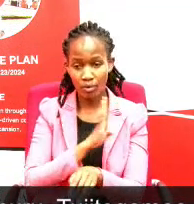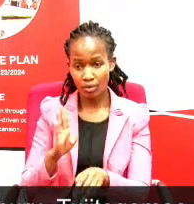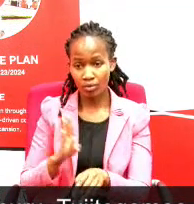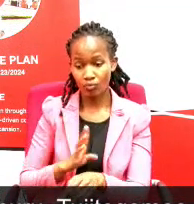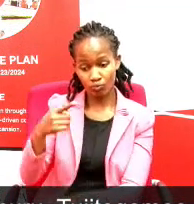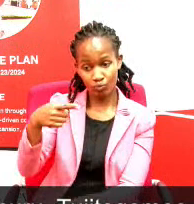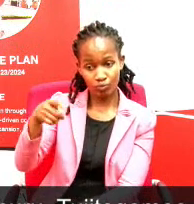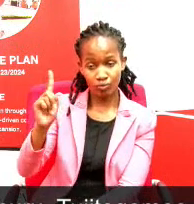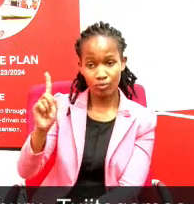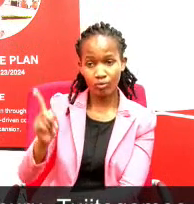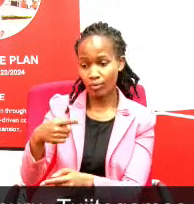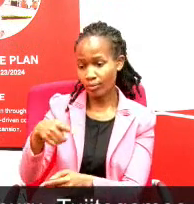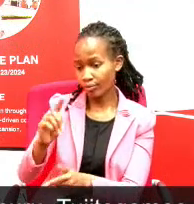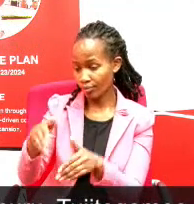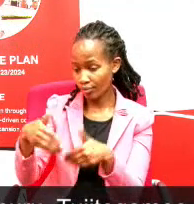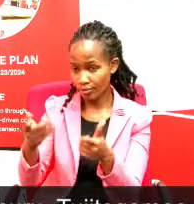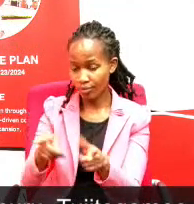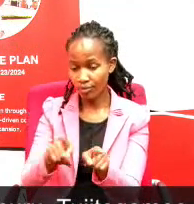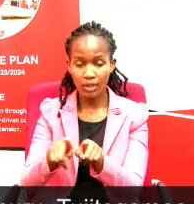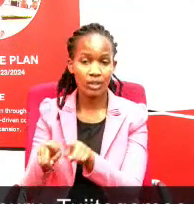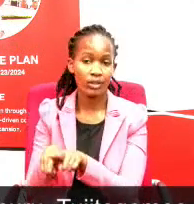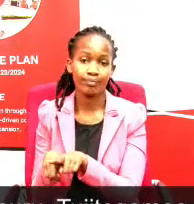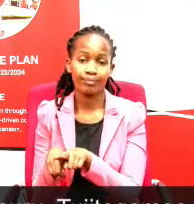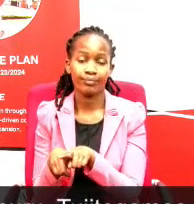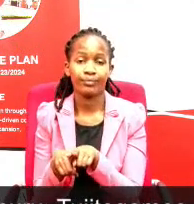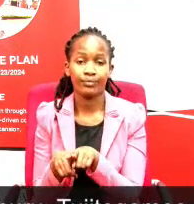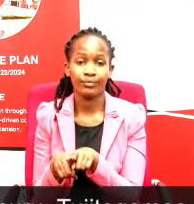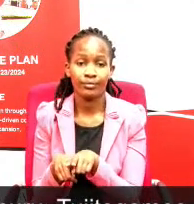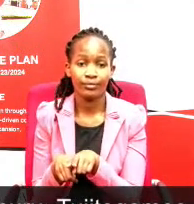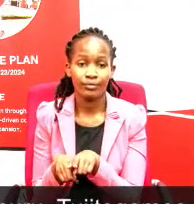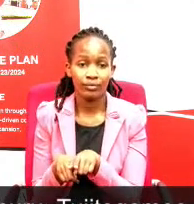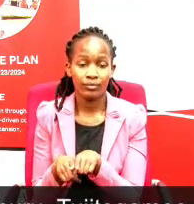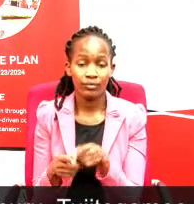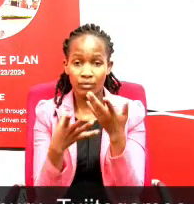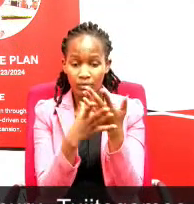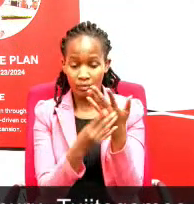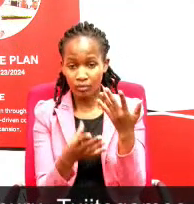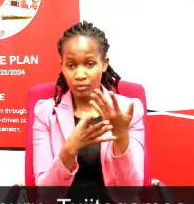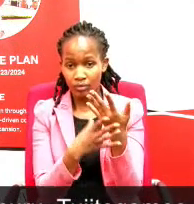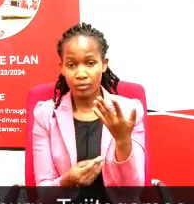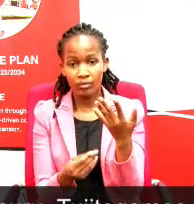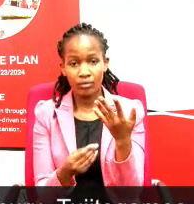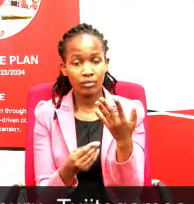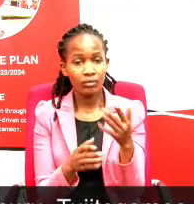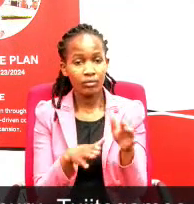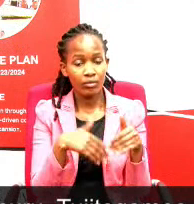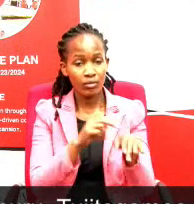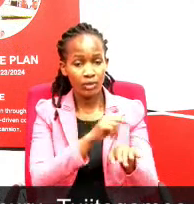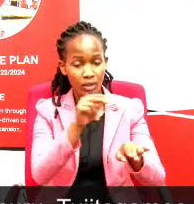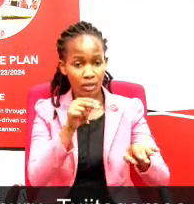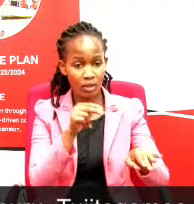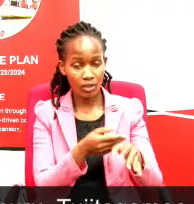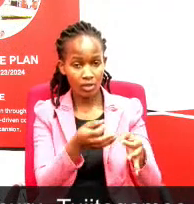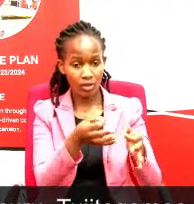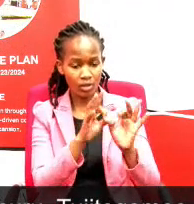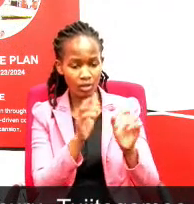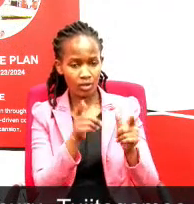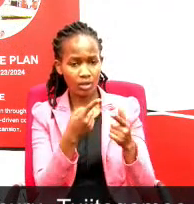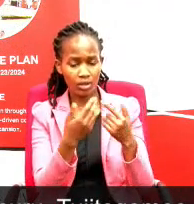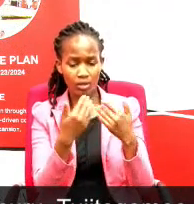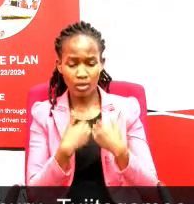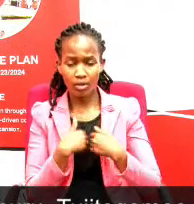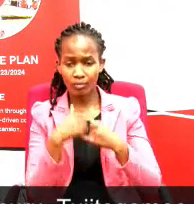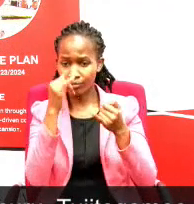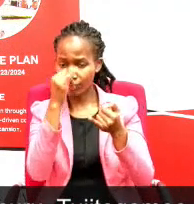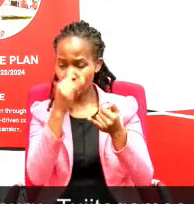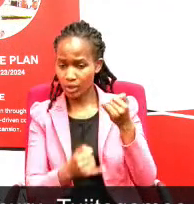approval. Approval was granted, and also a copy of the draft was presented to the National Treasury. We had now the